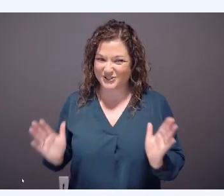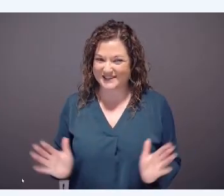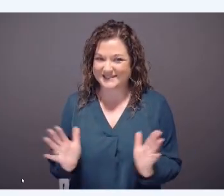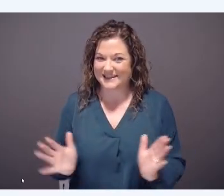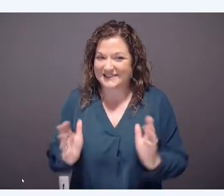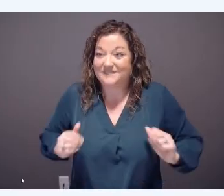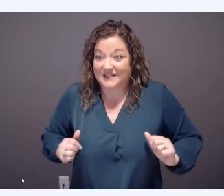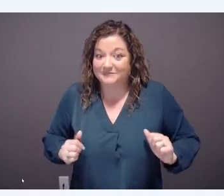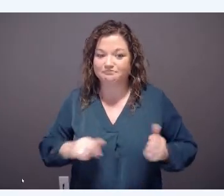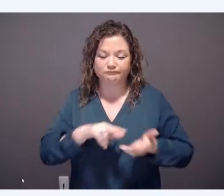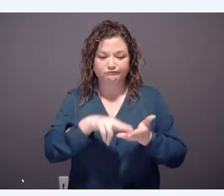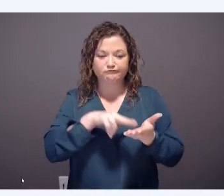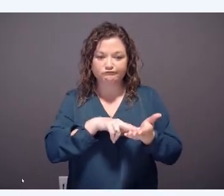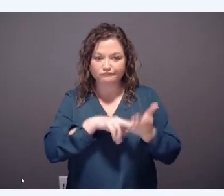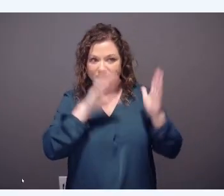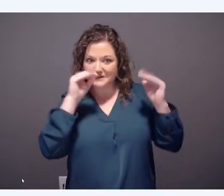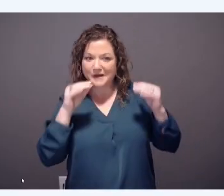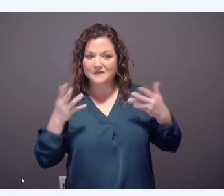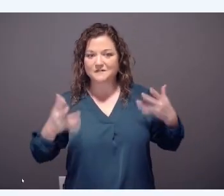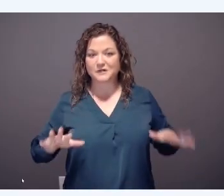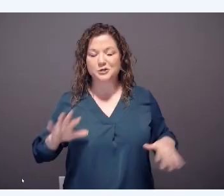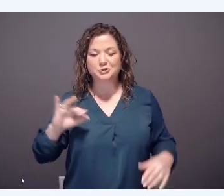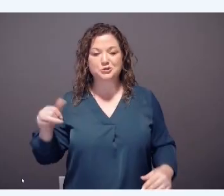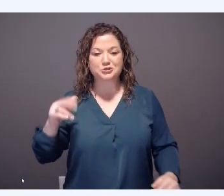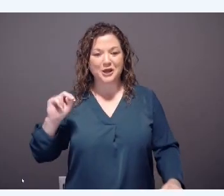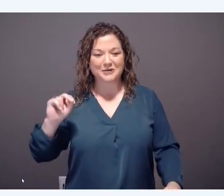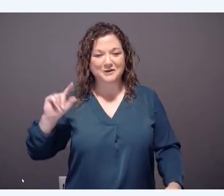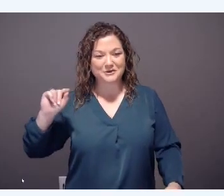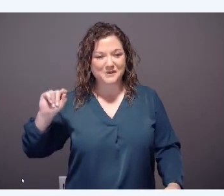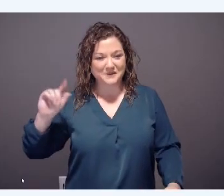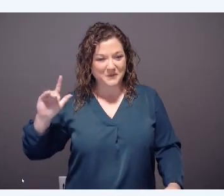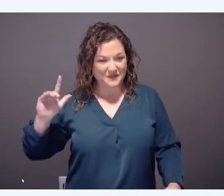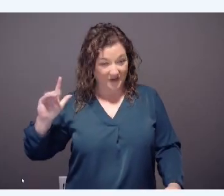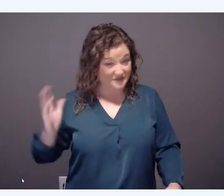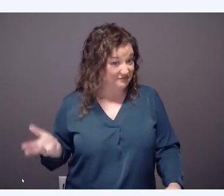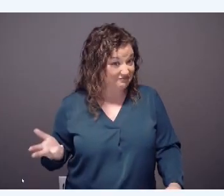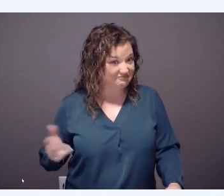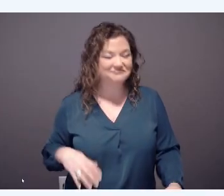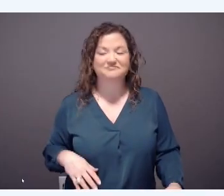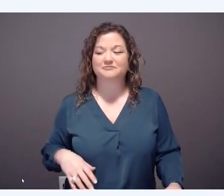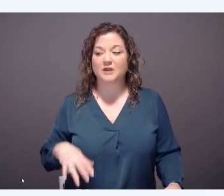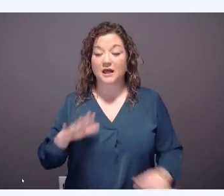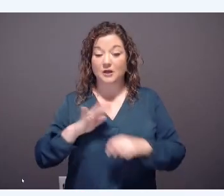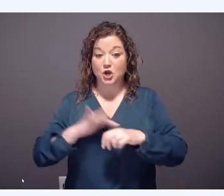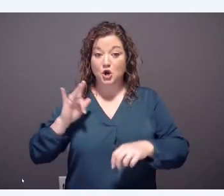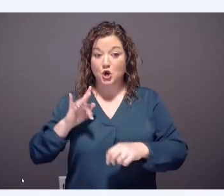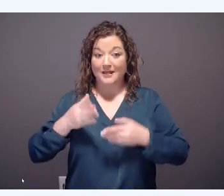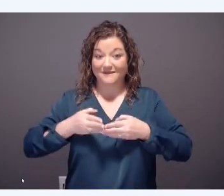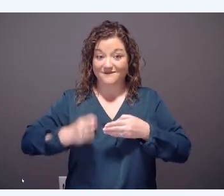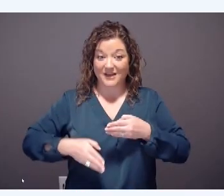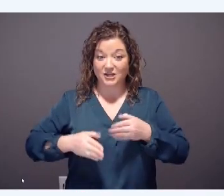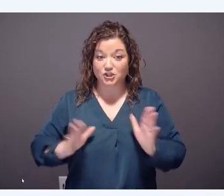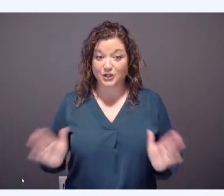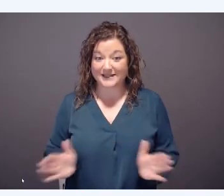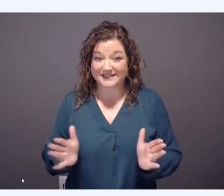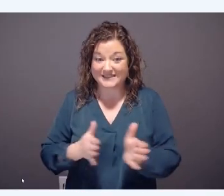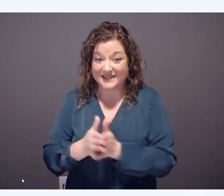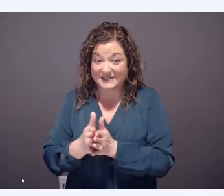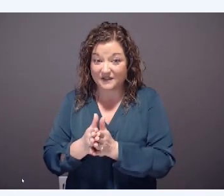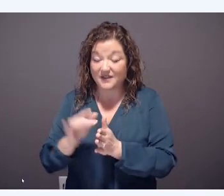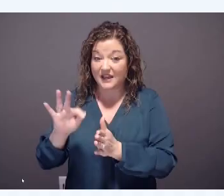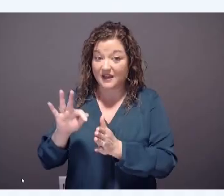is expected to finish by January of 2025. And so that early finish incentive, if they finish before January